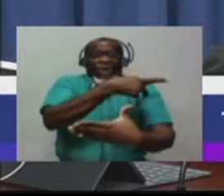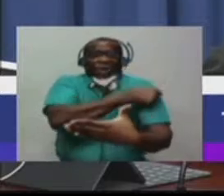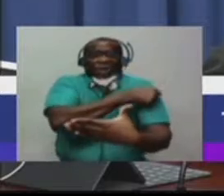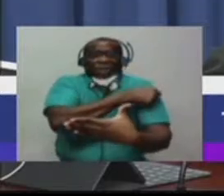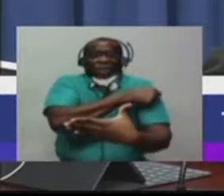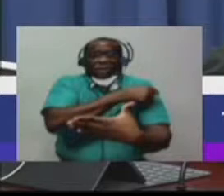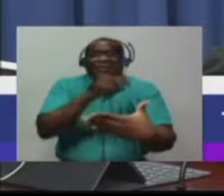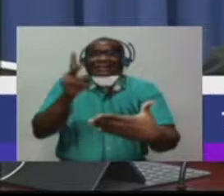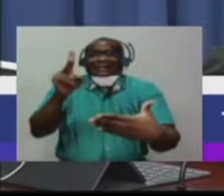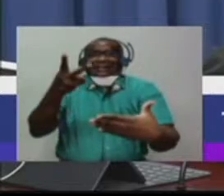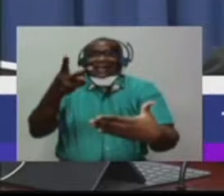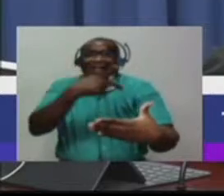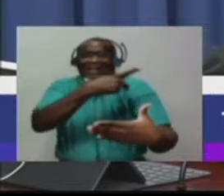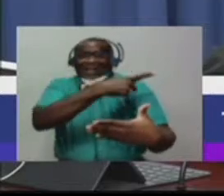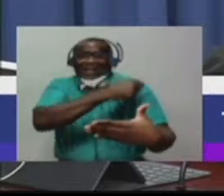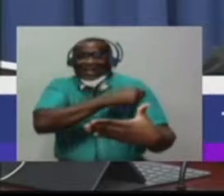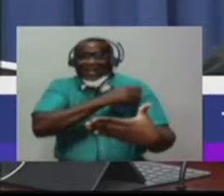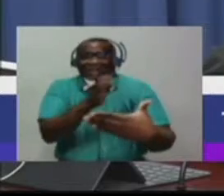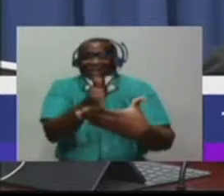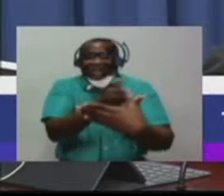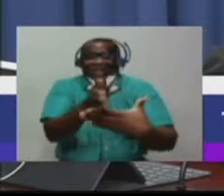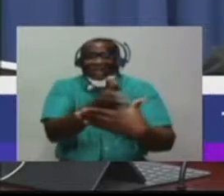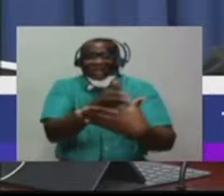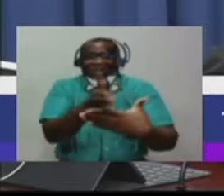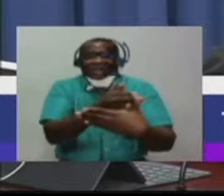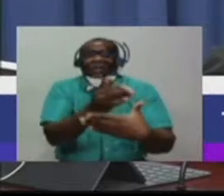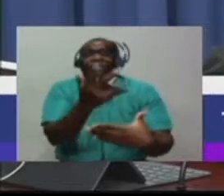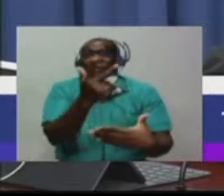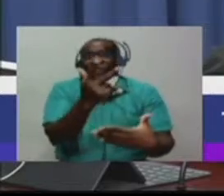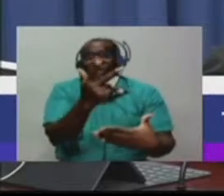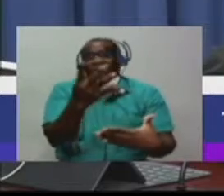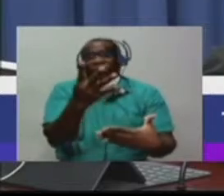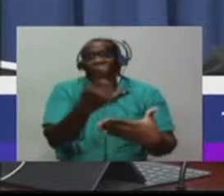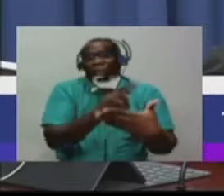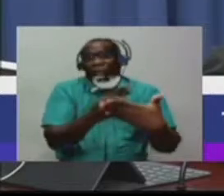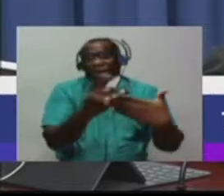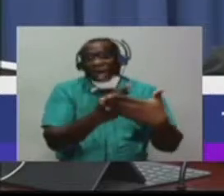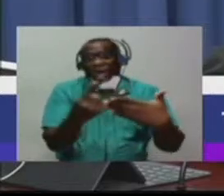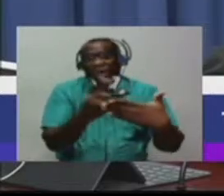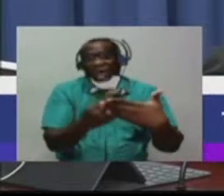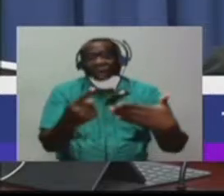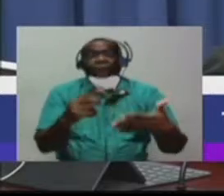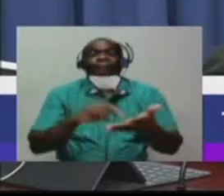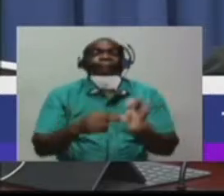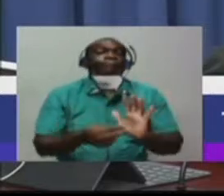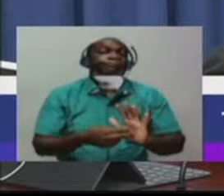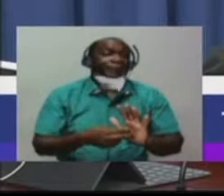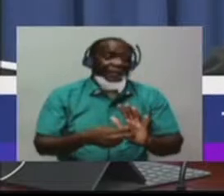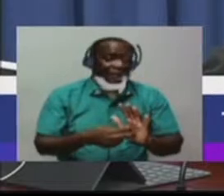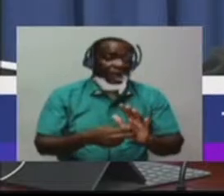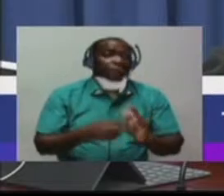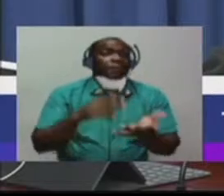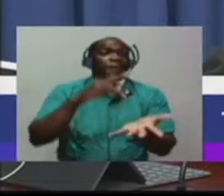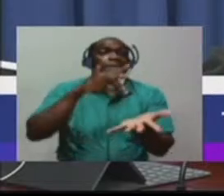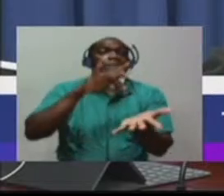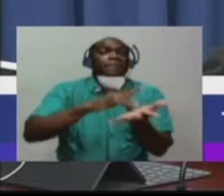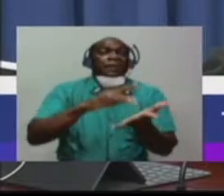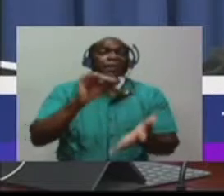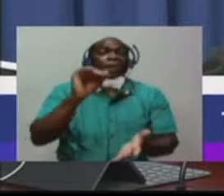of those shots by the mid-October to end of October latest.